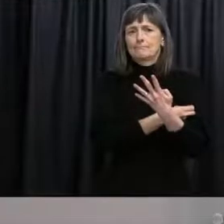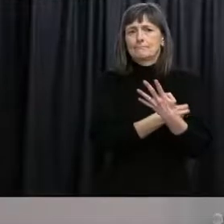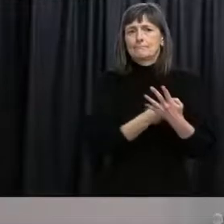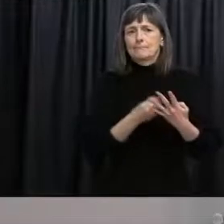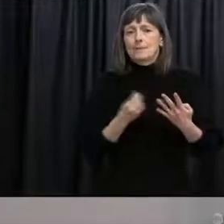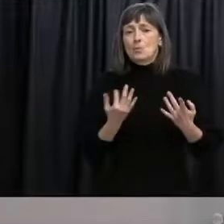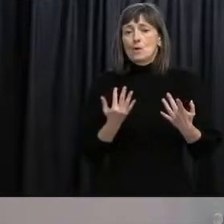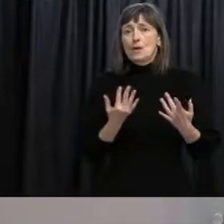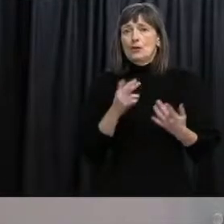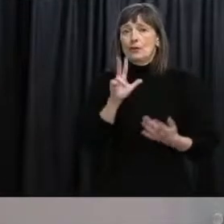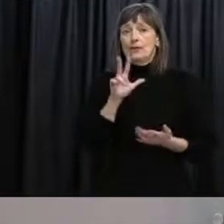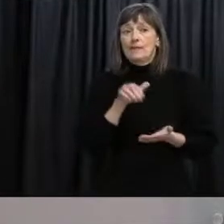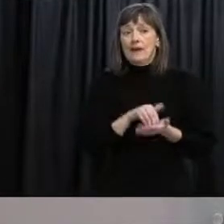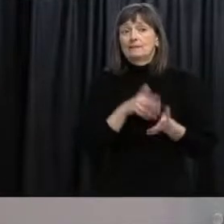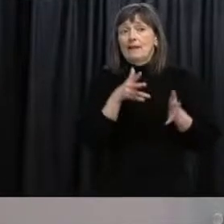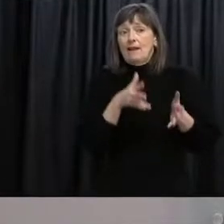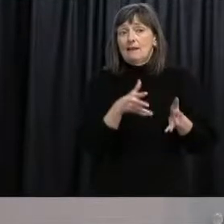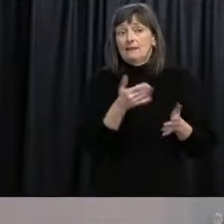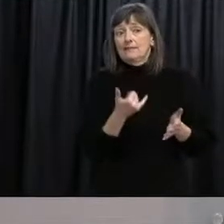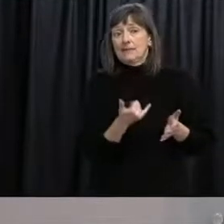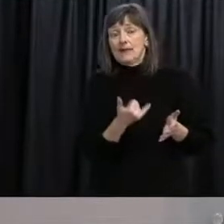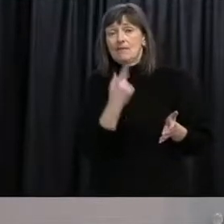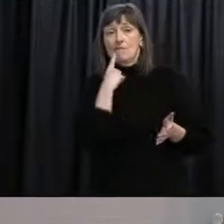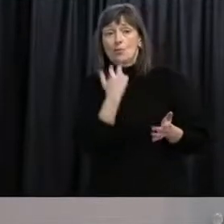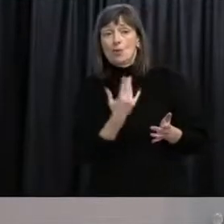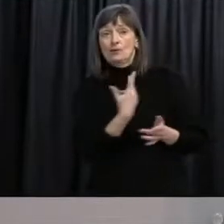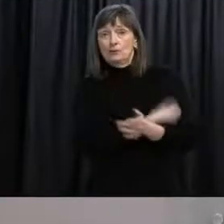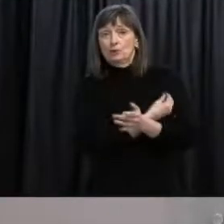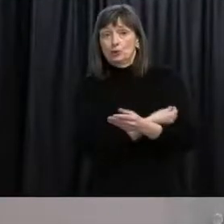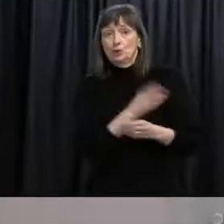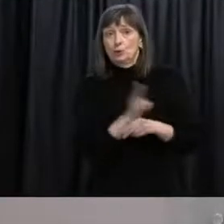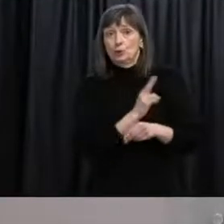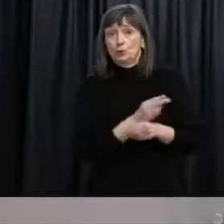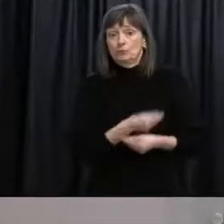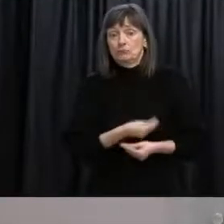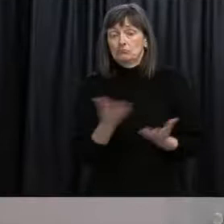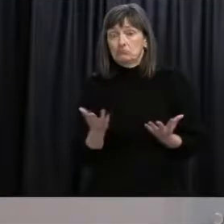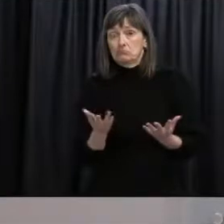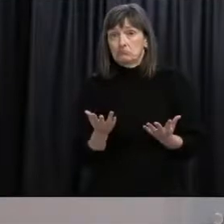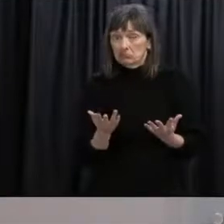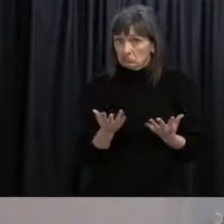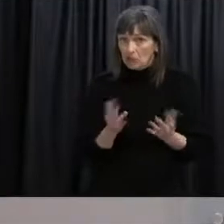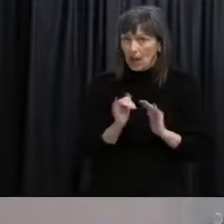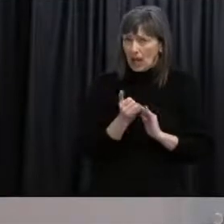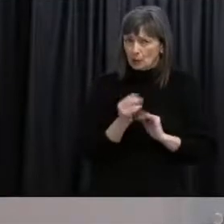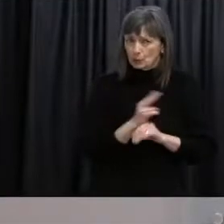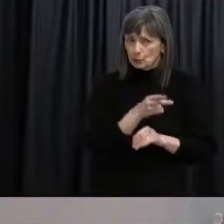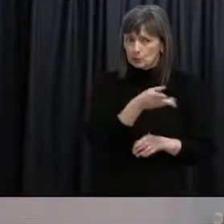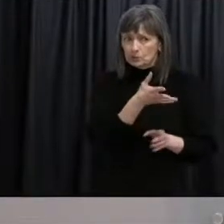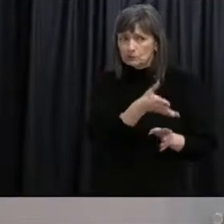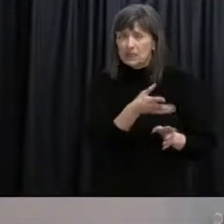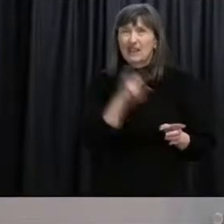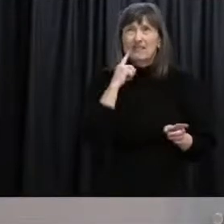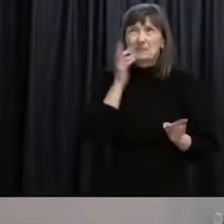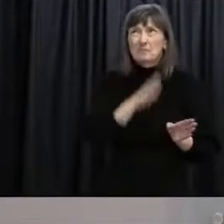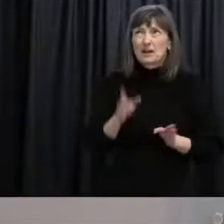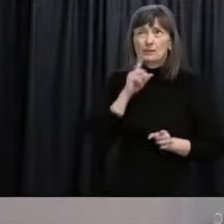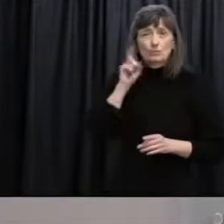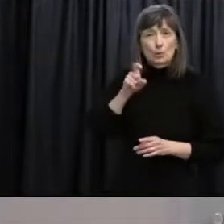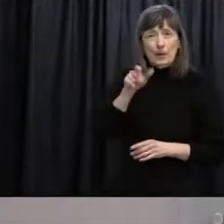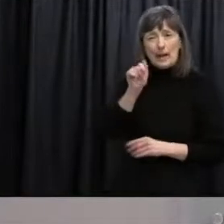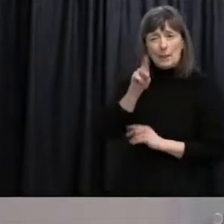storage right now, waiting to be put into arms. How will they be used, and will they be used up by, I believe it was April 1st,